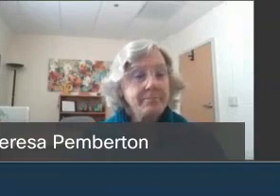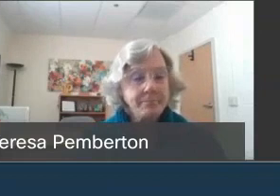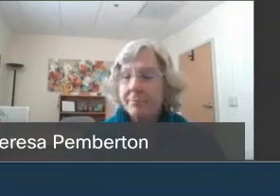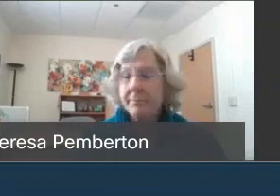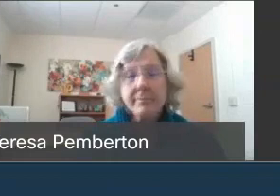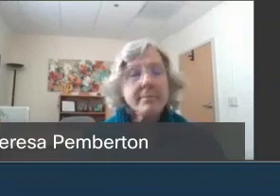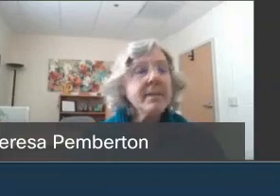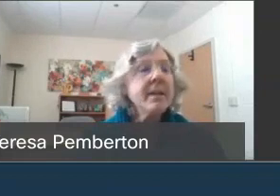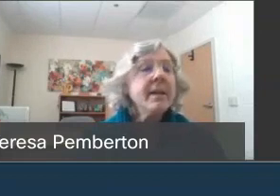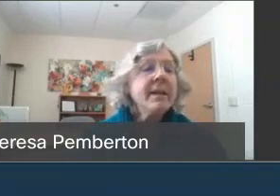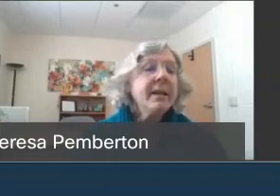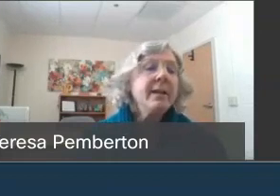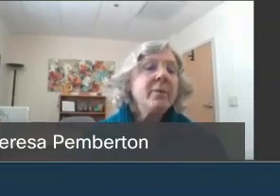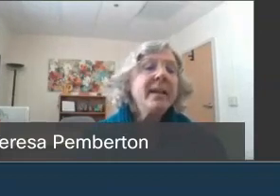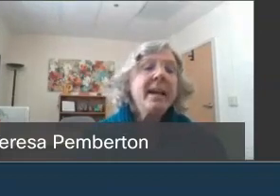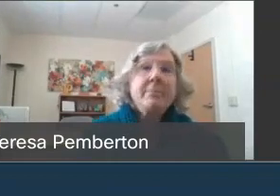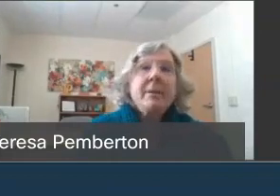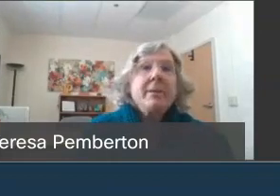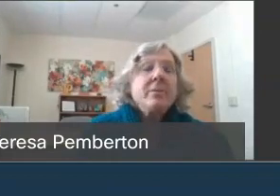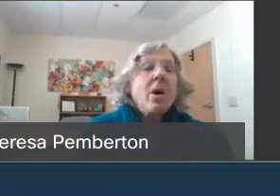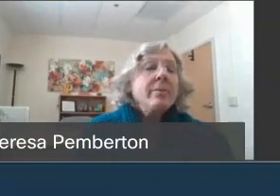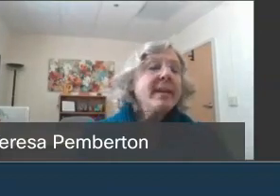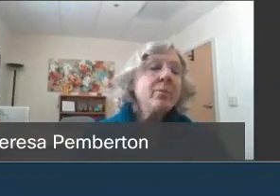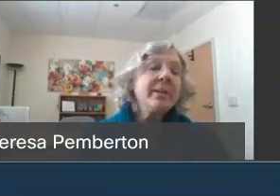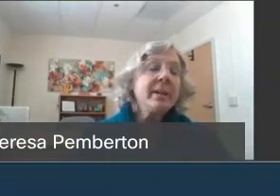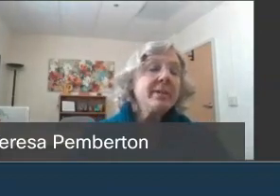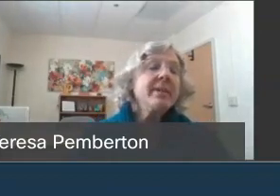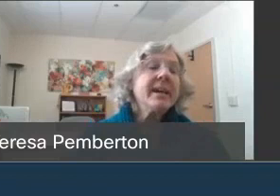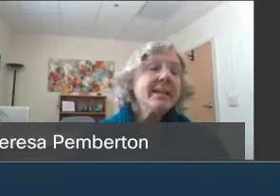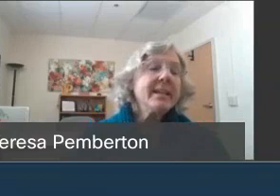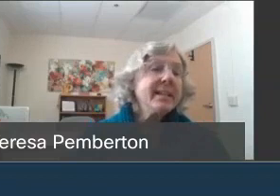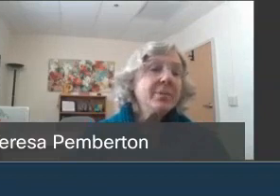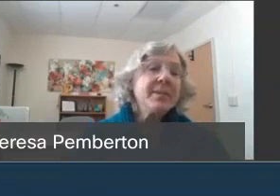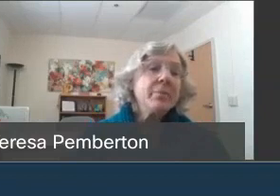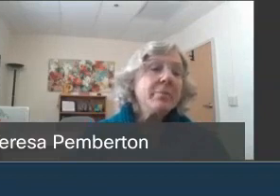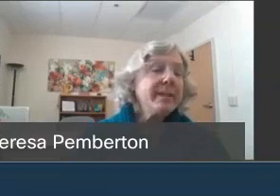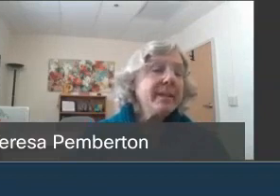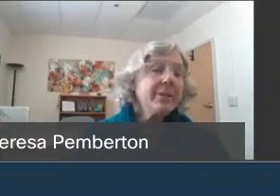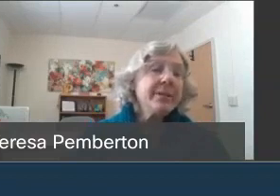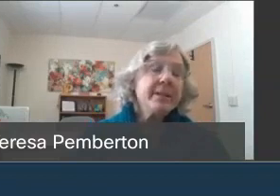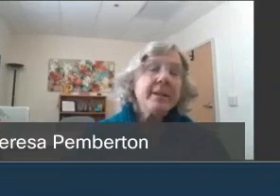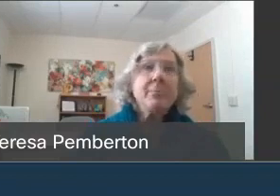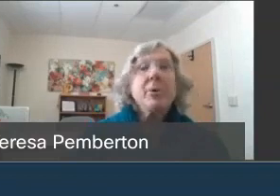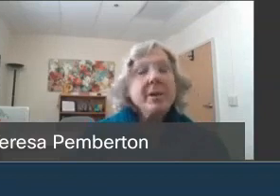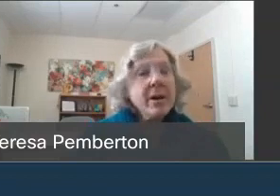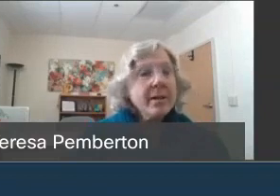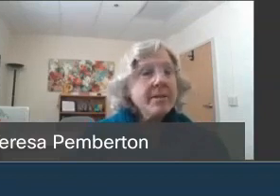the jail? And we had been already working with clients and using really